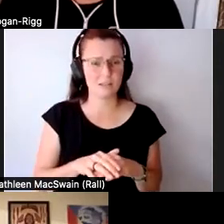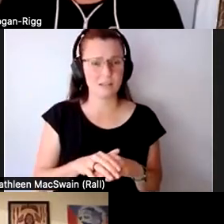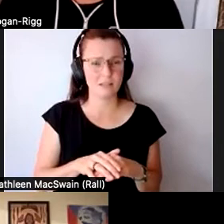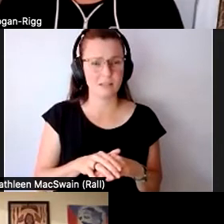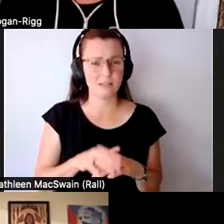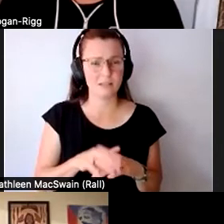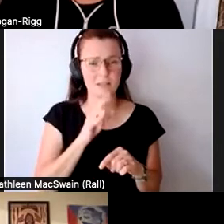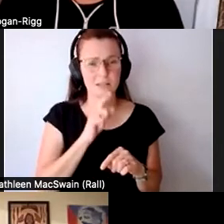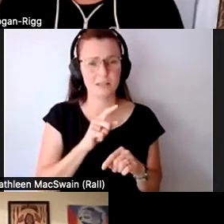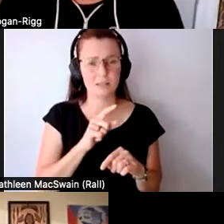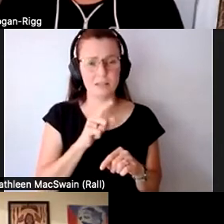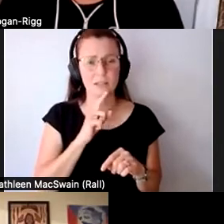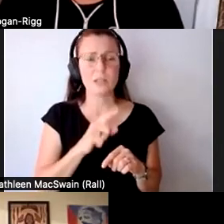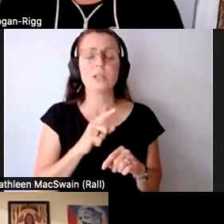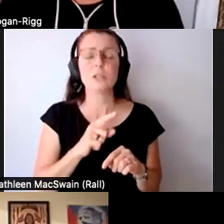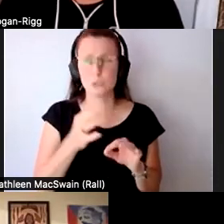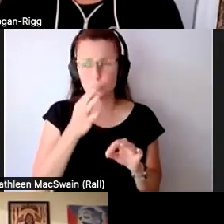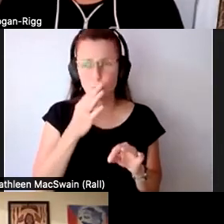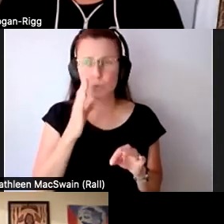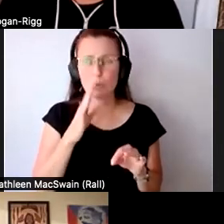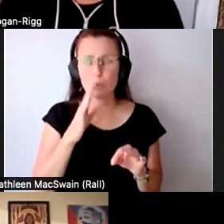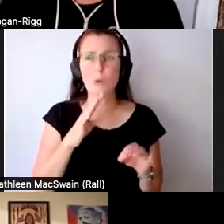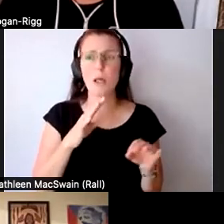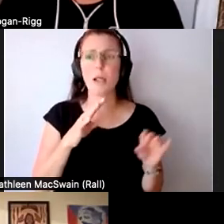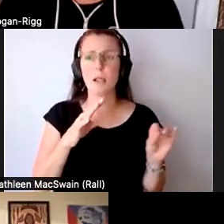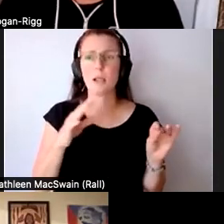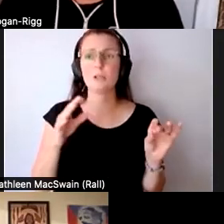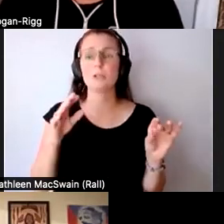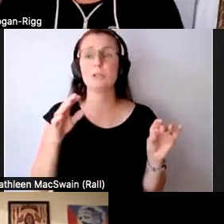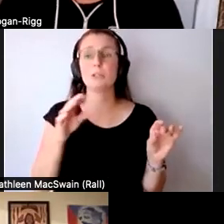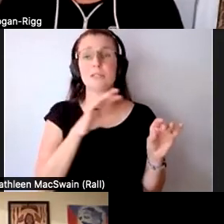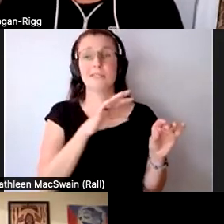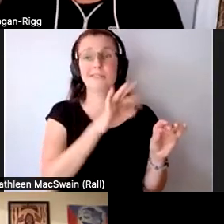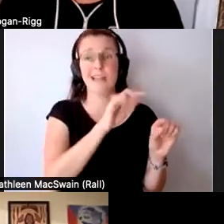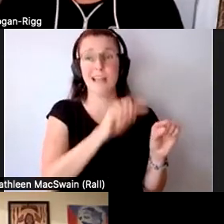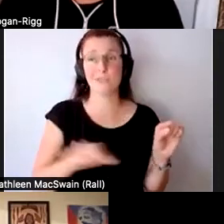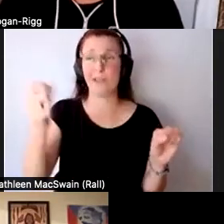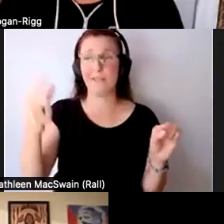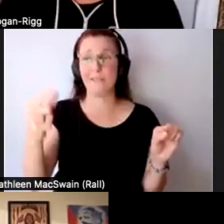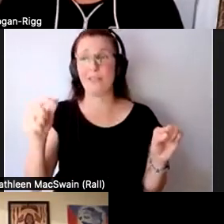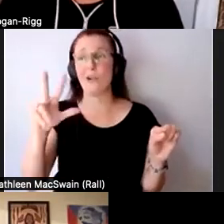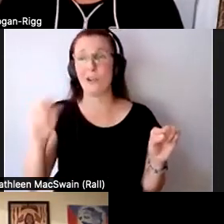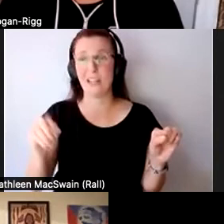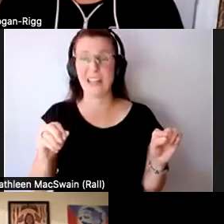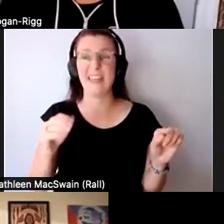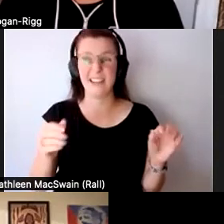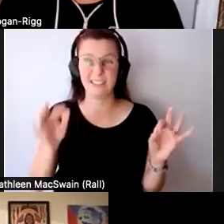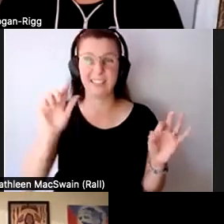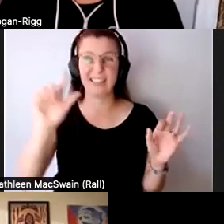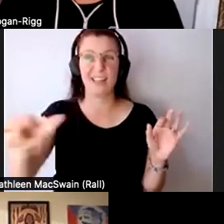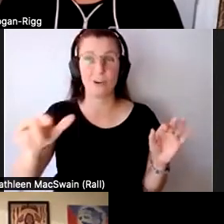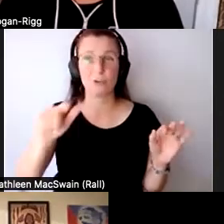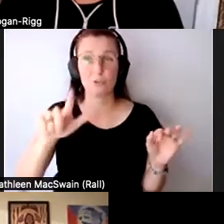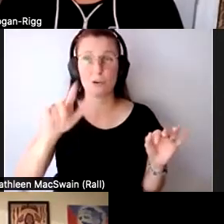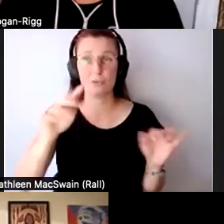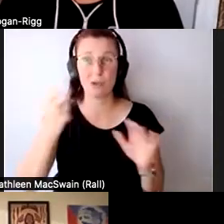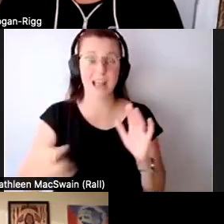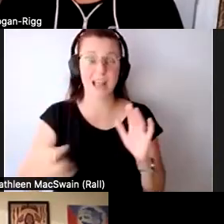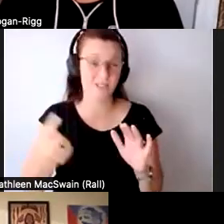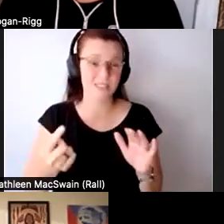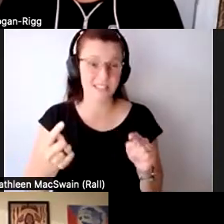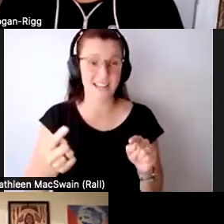number is going to drop even more. There will basically be no syringe or paraphernalia litter in those two